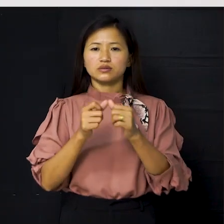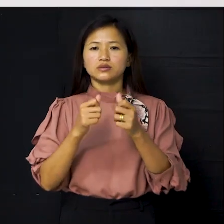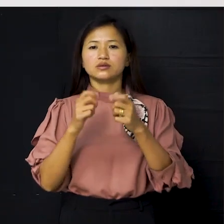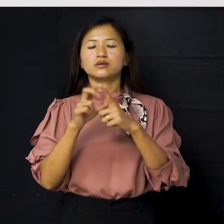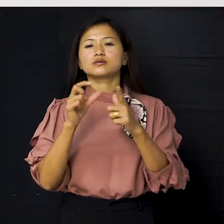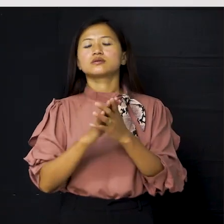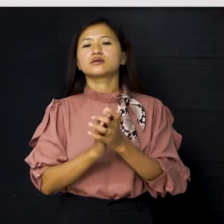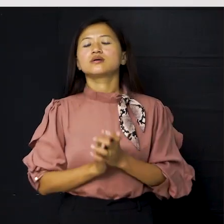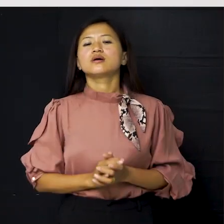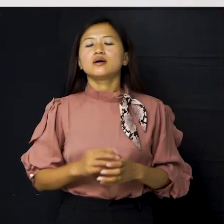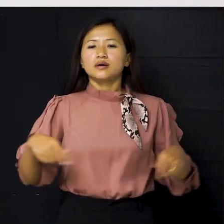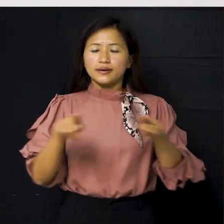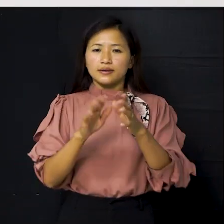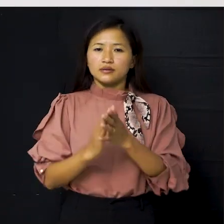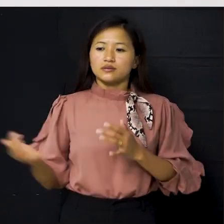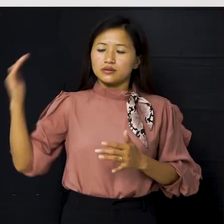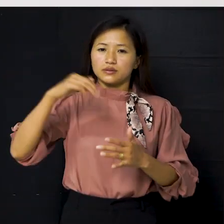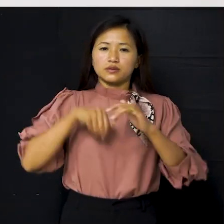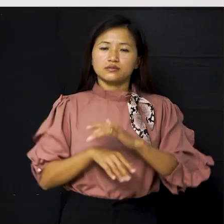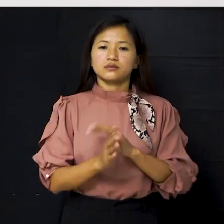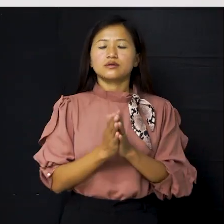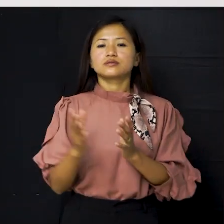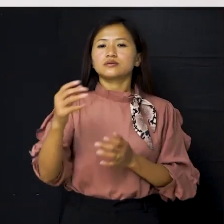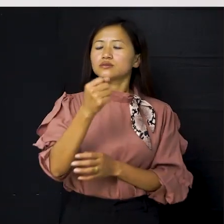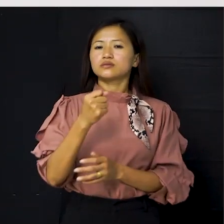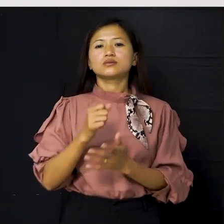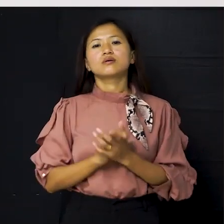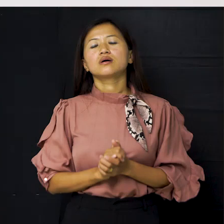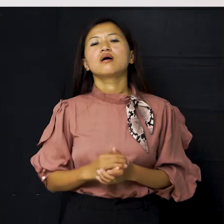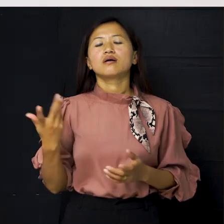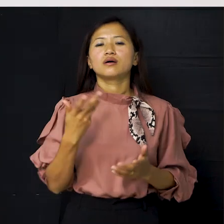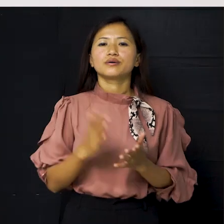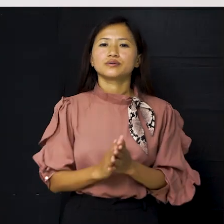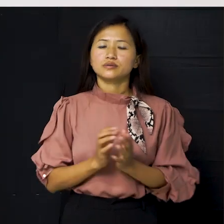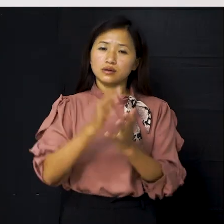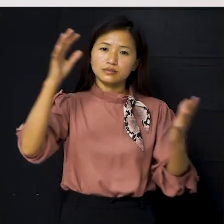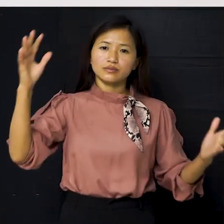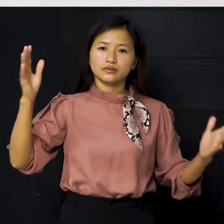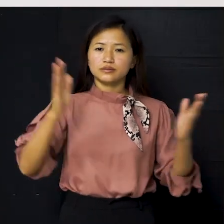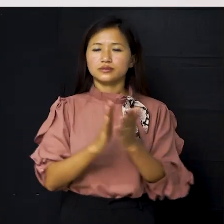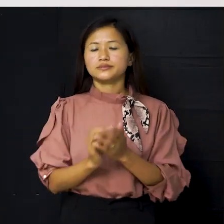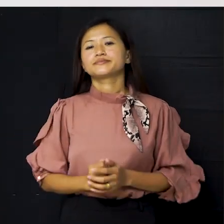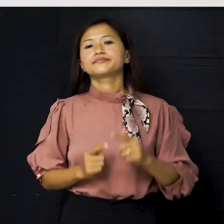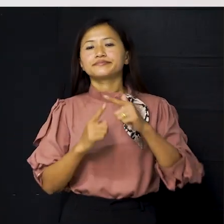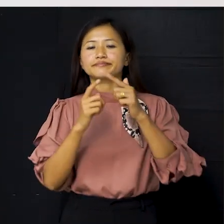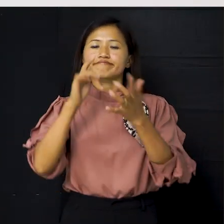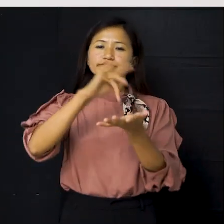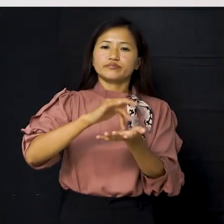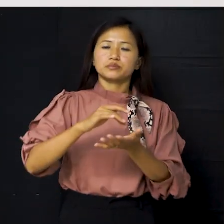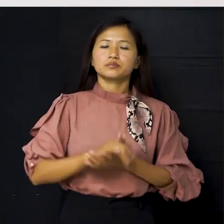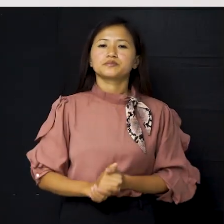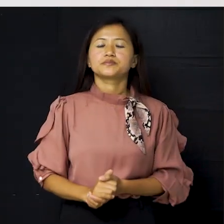of this Golconda and Bijapur came under his control, and that is how he expanded his territory. All right, and